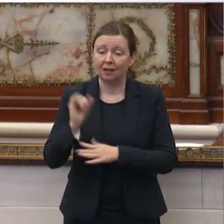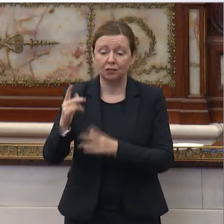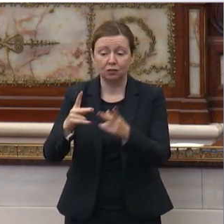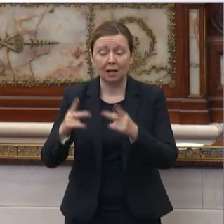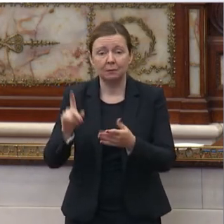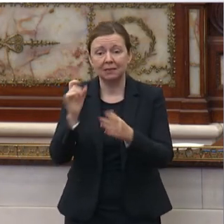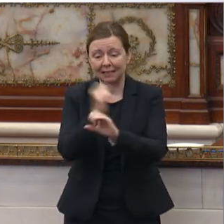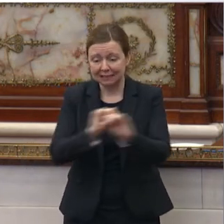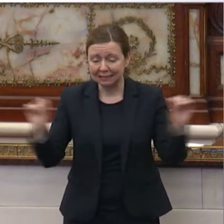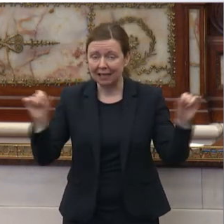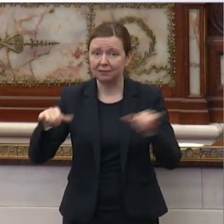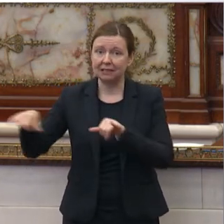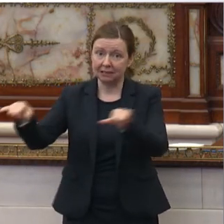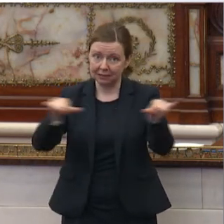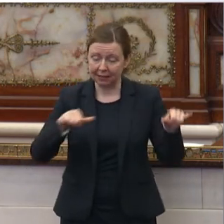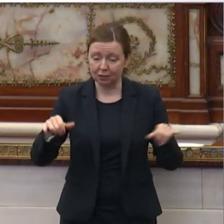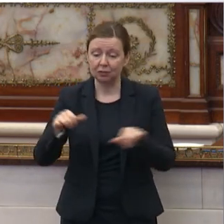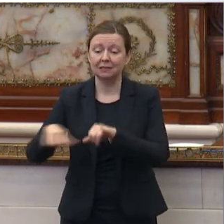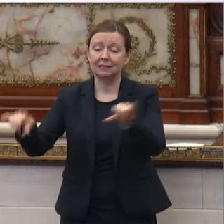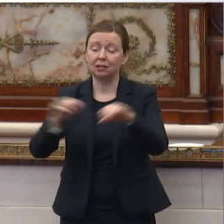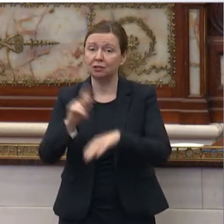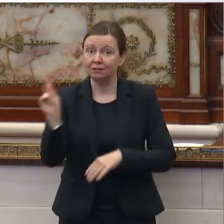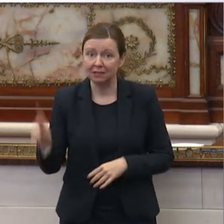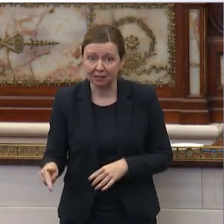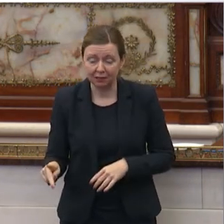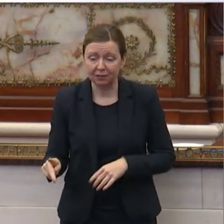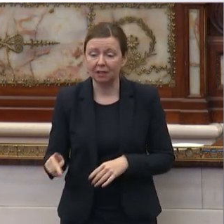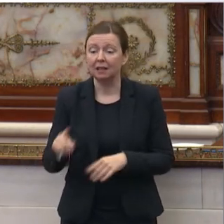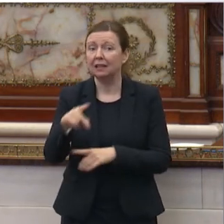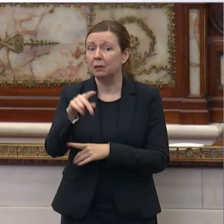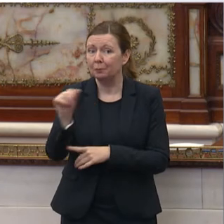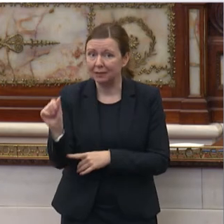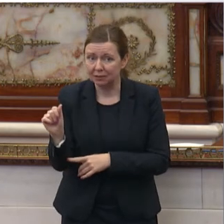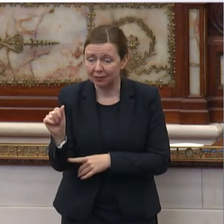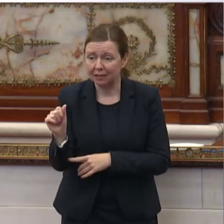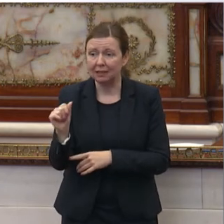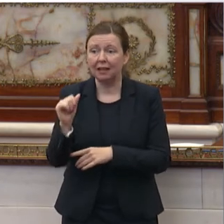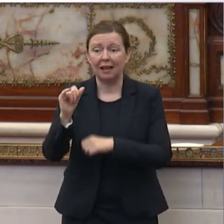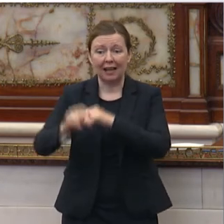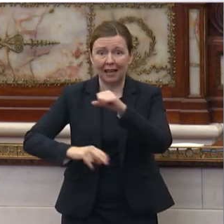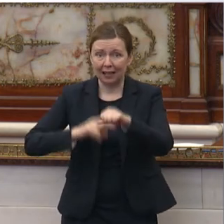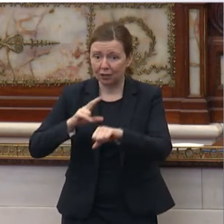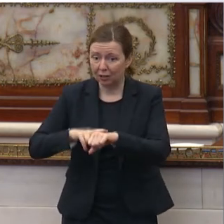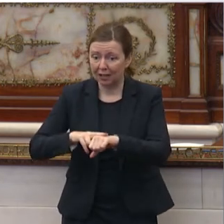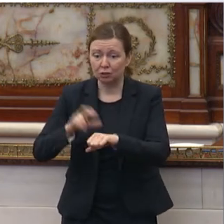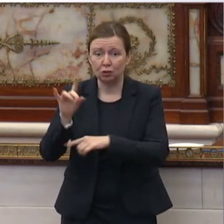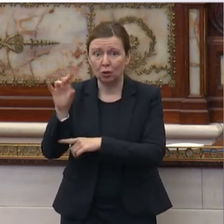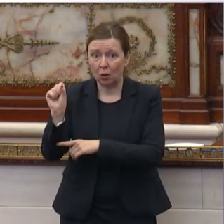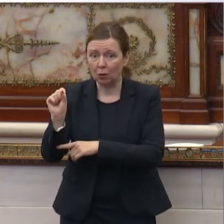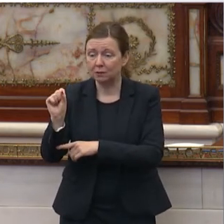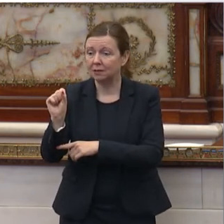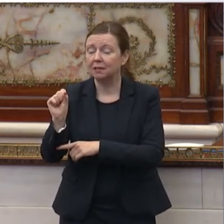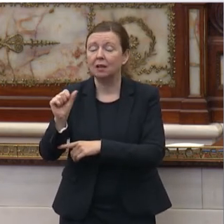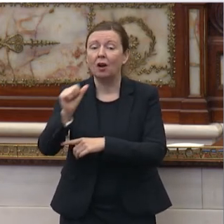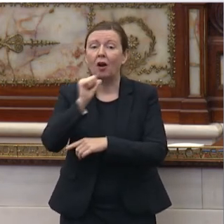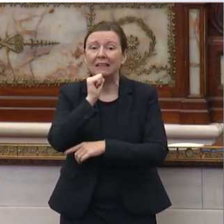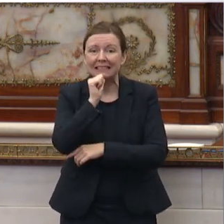safety standards, the standards in Philadelphia, Pennsylvania, and international codes were